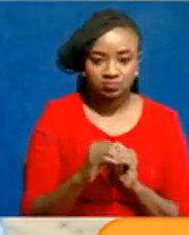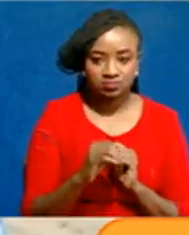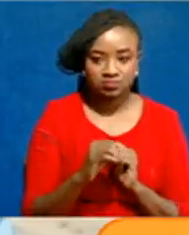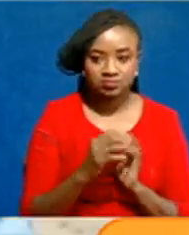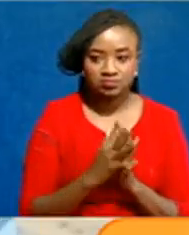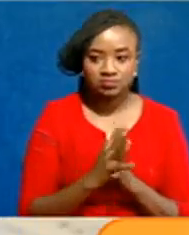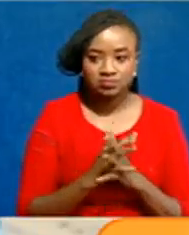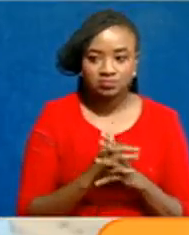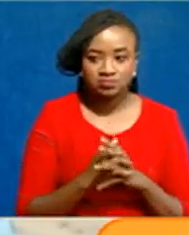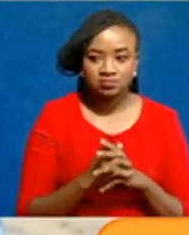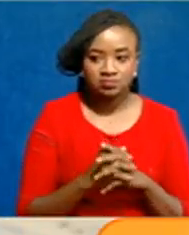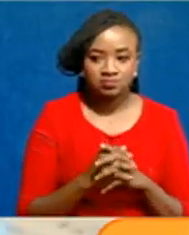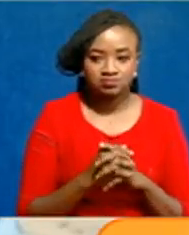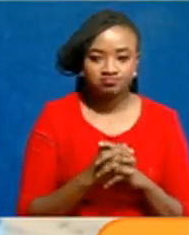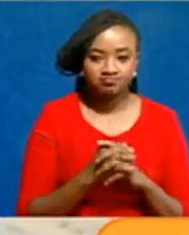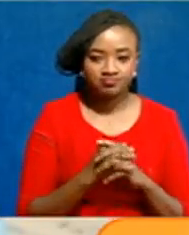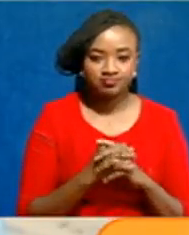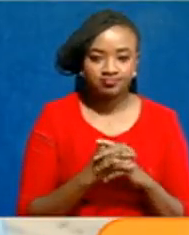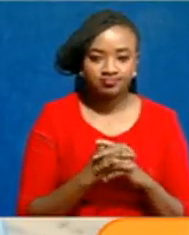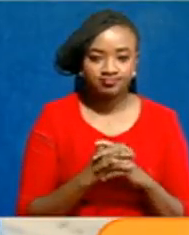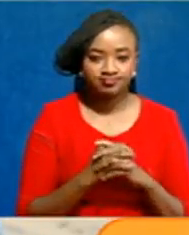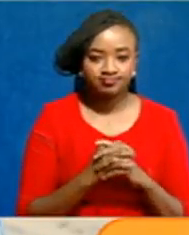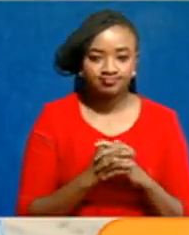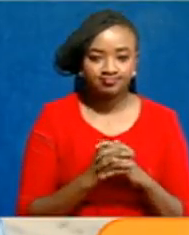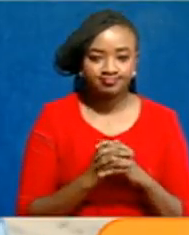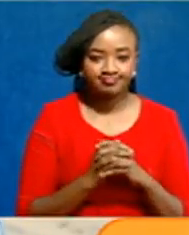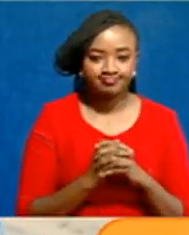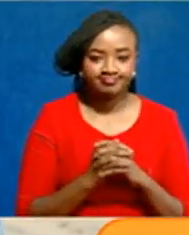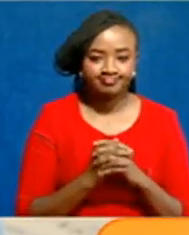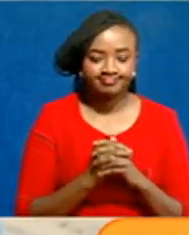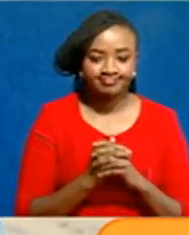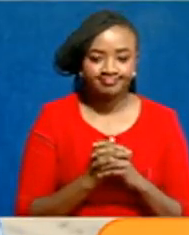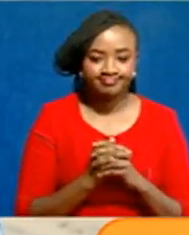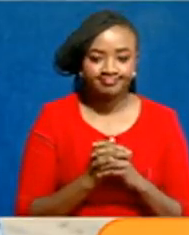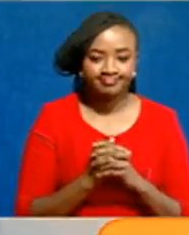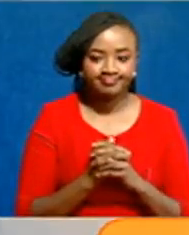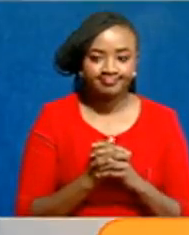Francis Mtulaki, Citizen TV, Kuruwitu, Kilifi County.